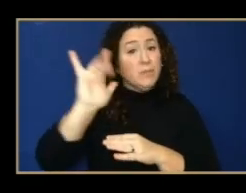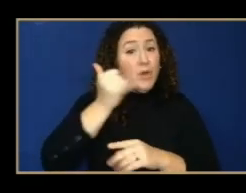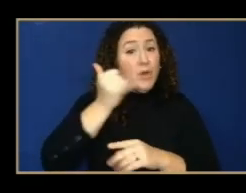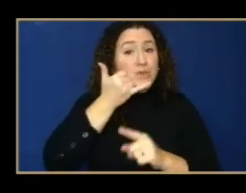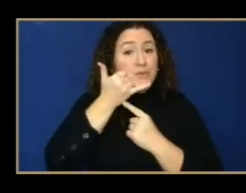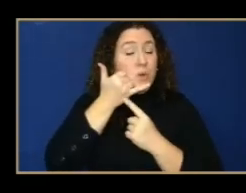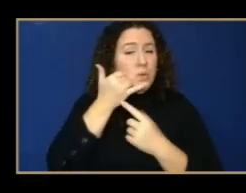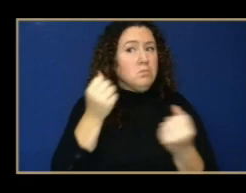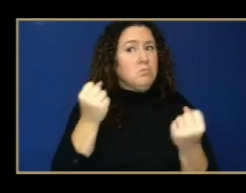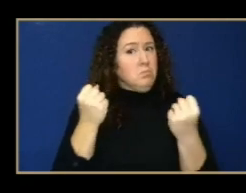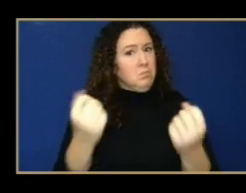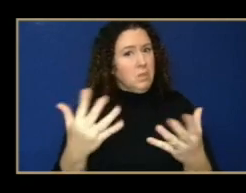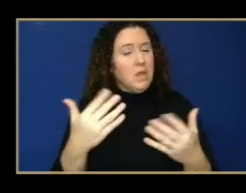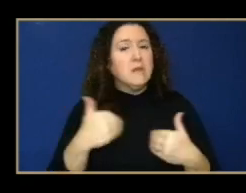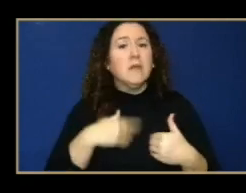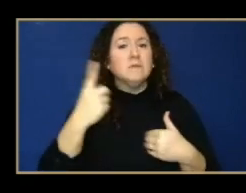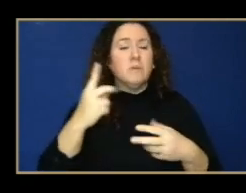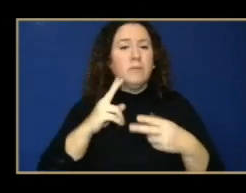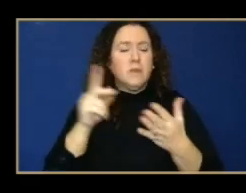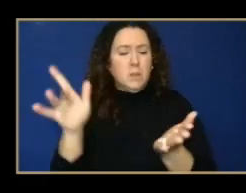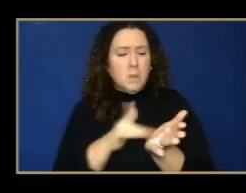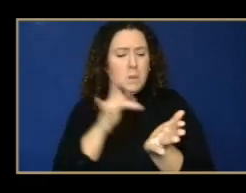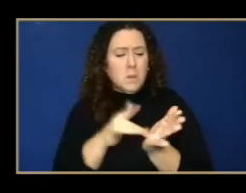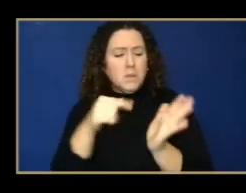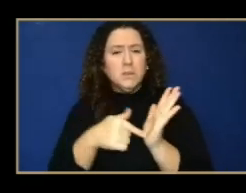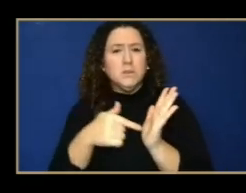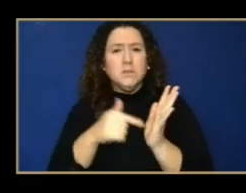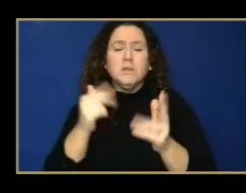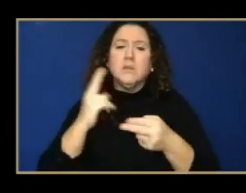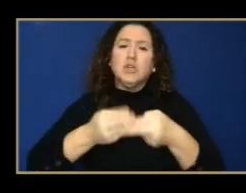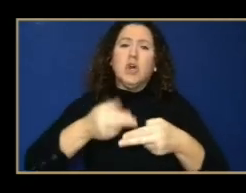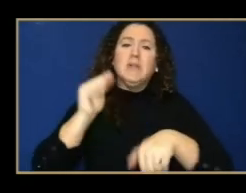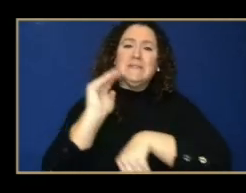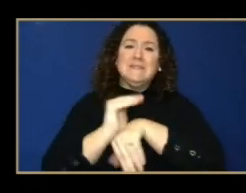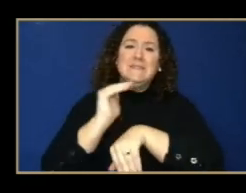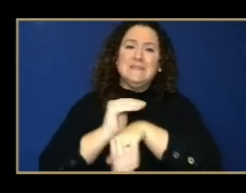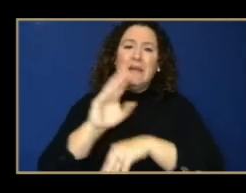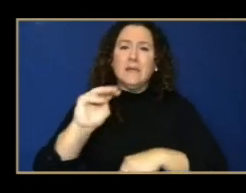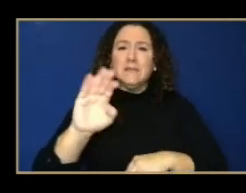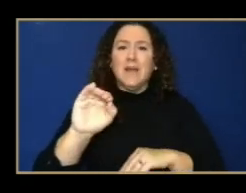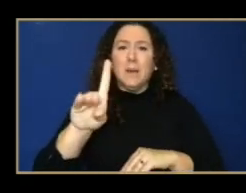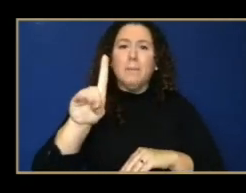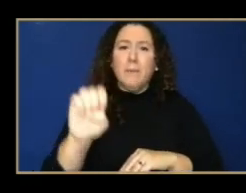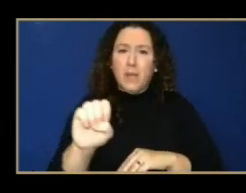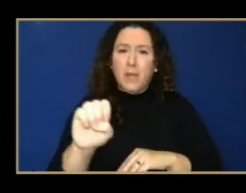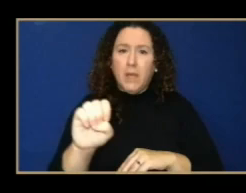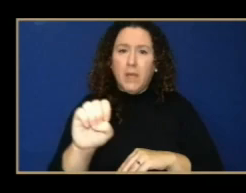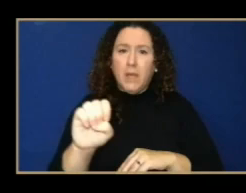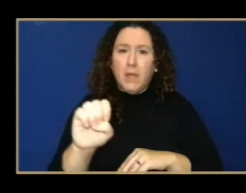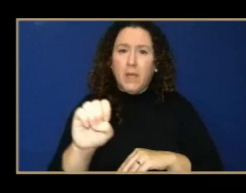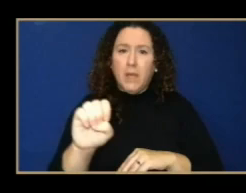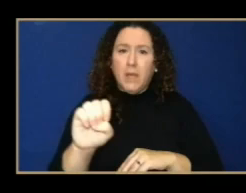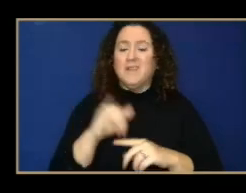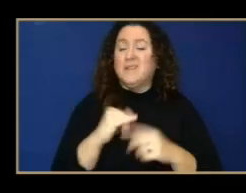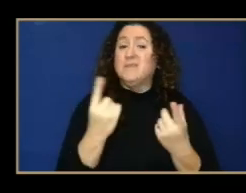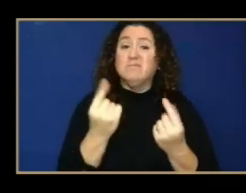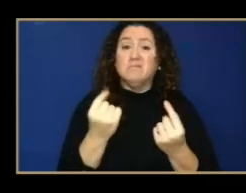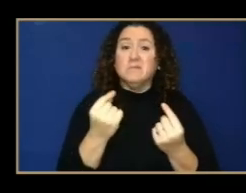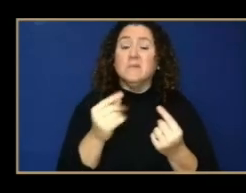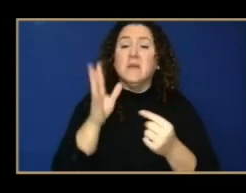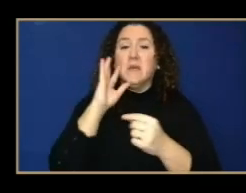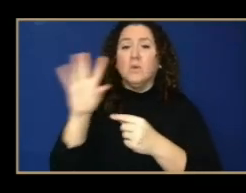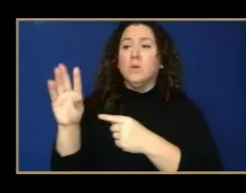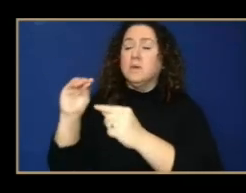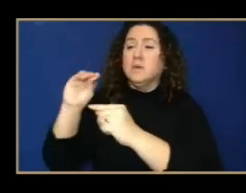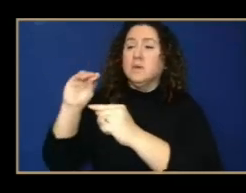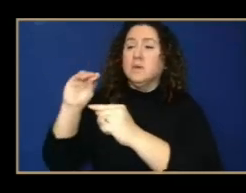a what's called a night mode on that, and that will let you take an exposure of a couple of seconds long. It will kind of automatically stabilize the image for you. A couple of